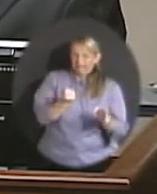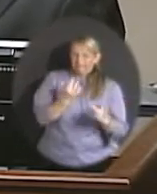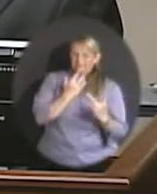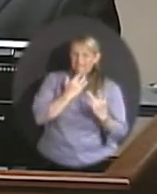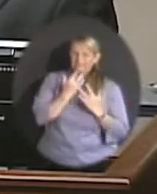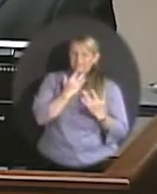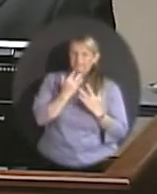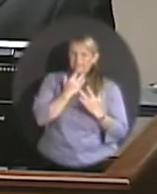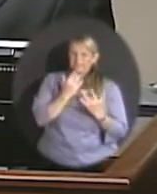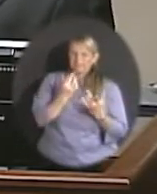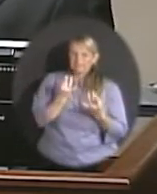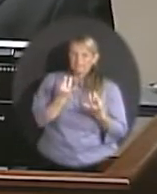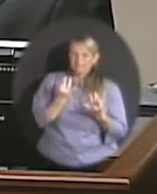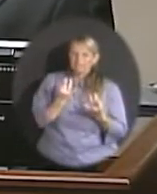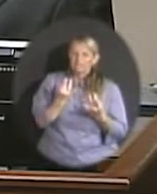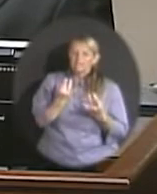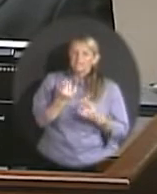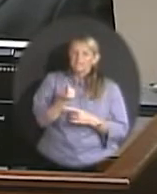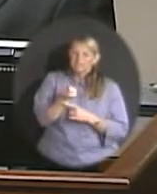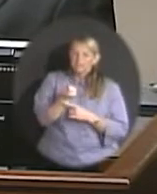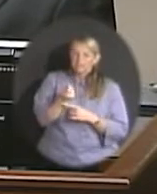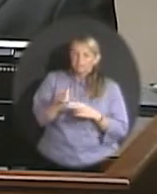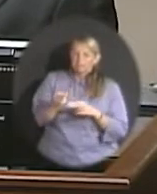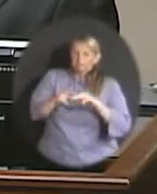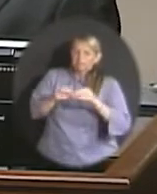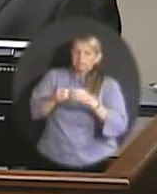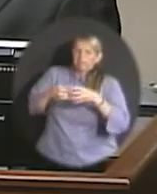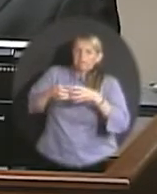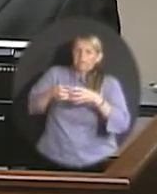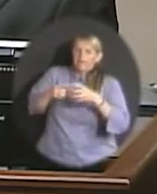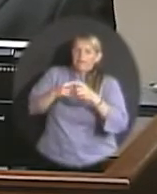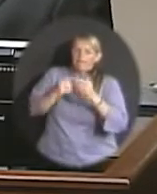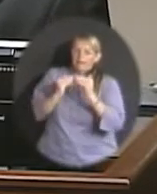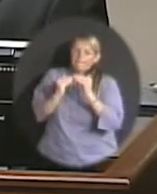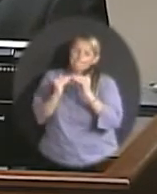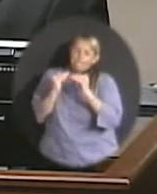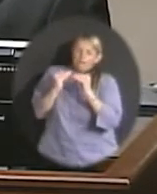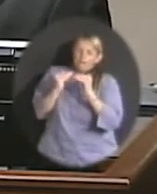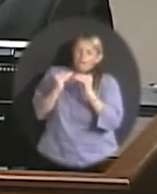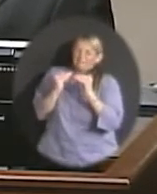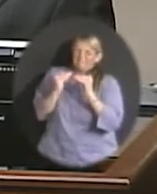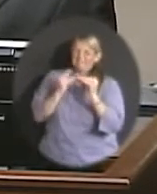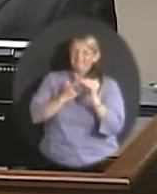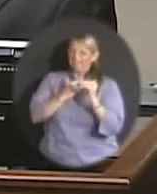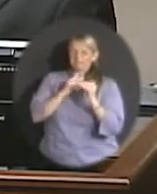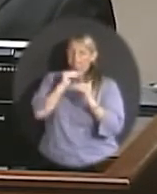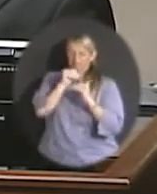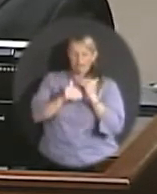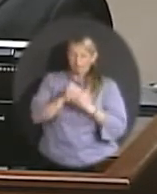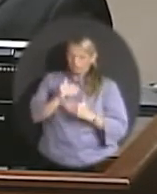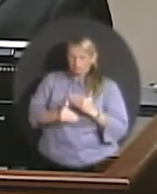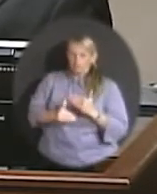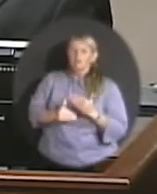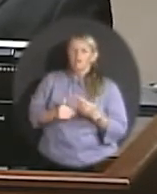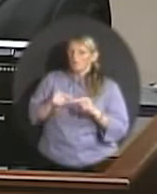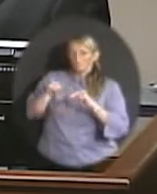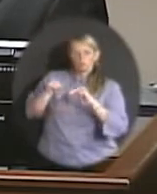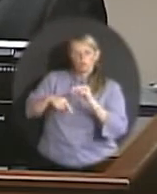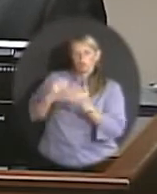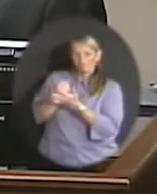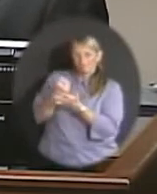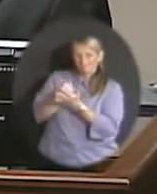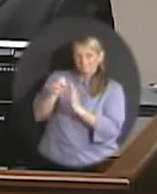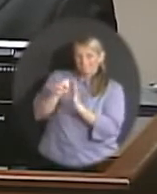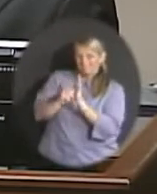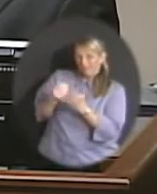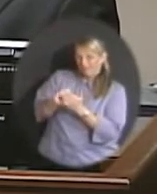couple of our funds where we had a little spurt of growth, got us above that cushion, and was unable to access some state aid because